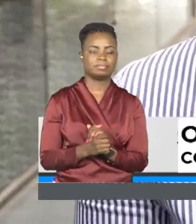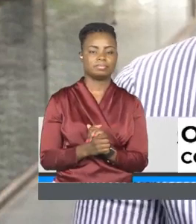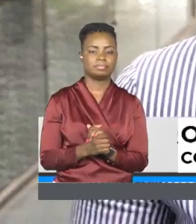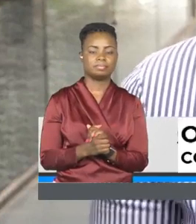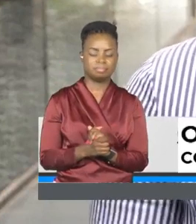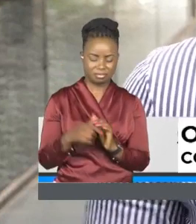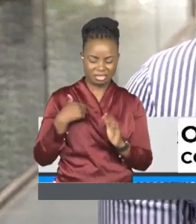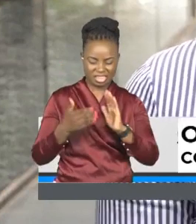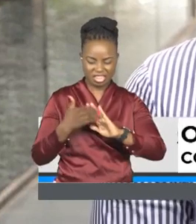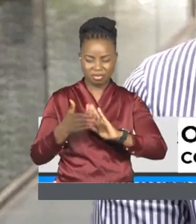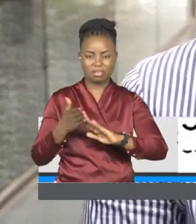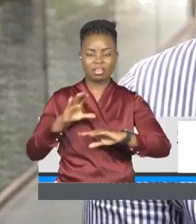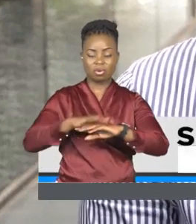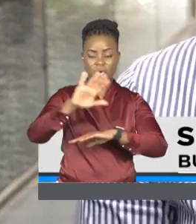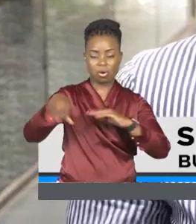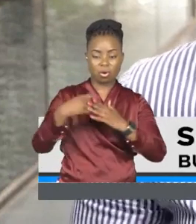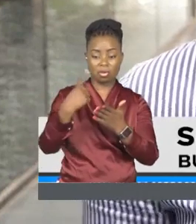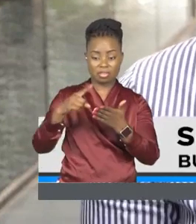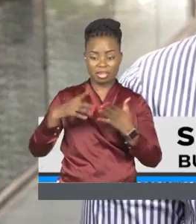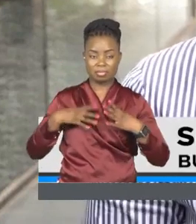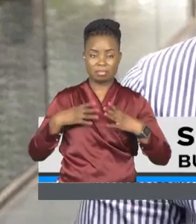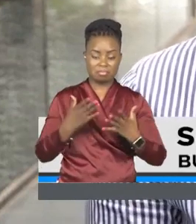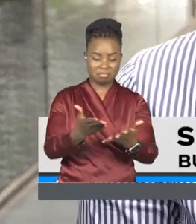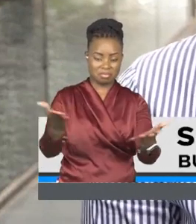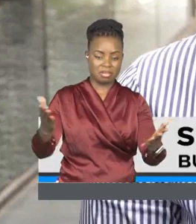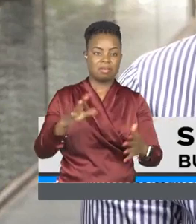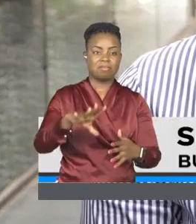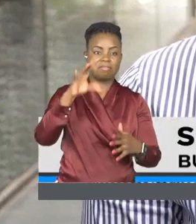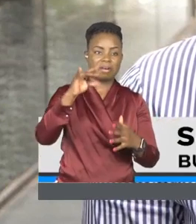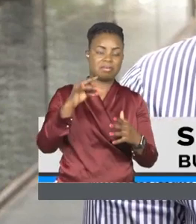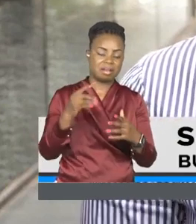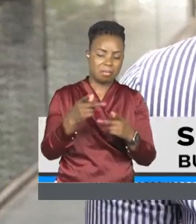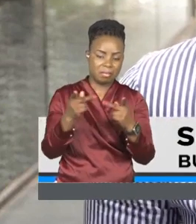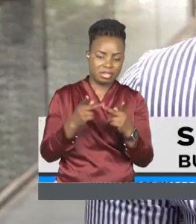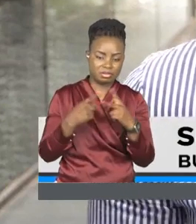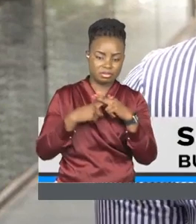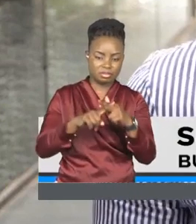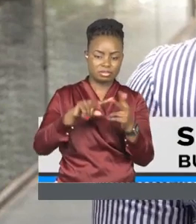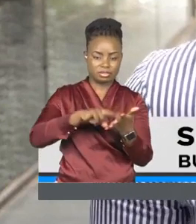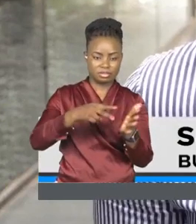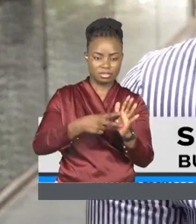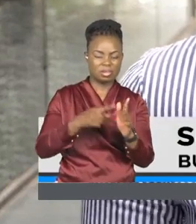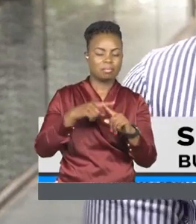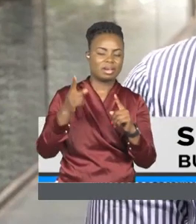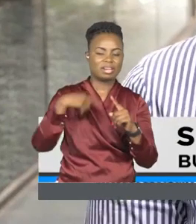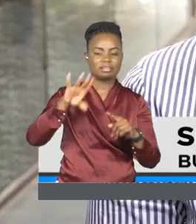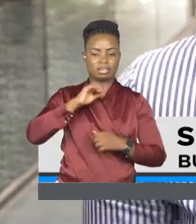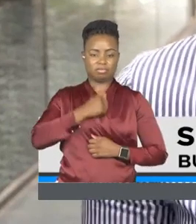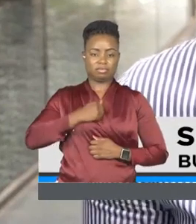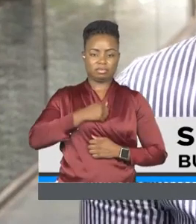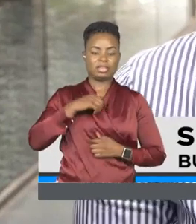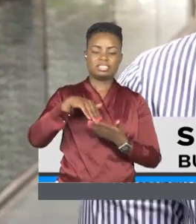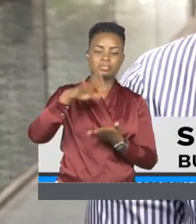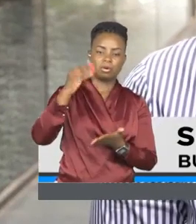We quickly got all the right people in place, quickly found an incubator to help us to structure the project. But unfortunately, it's more the